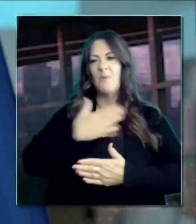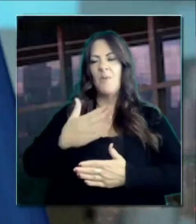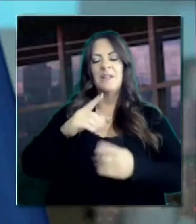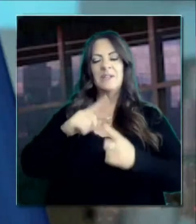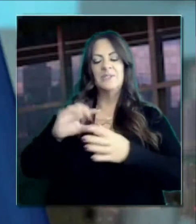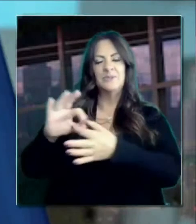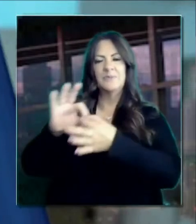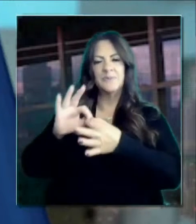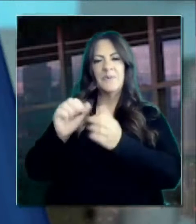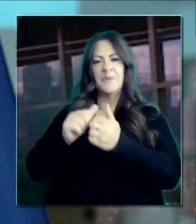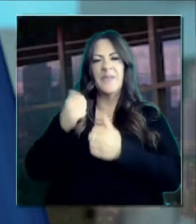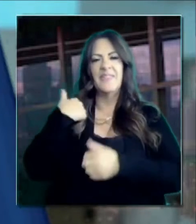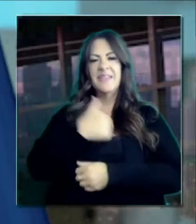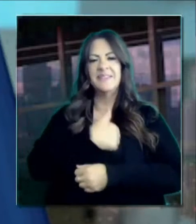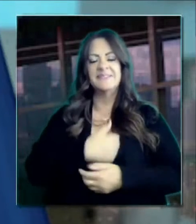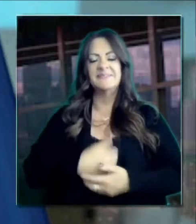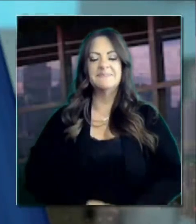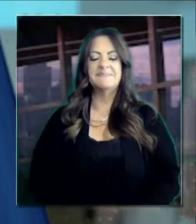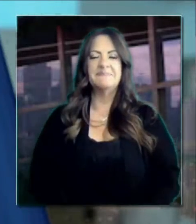on this pilot.